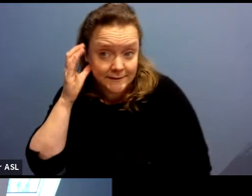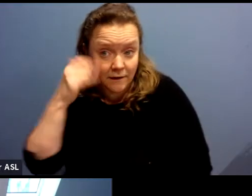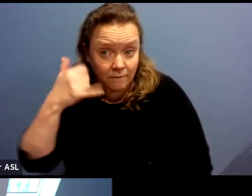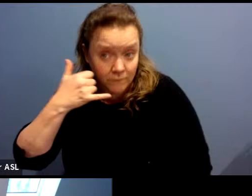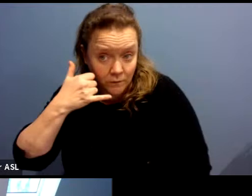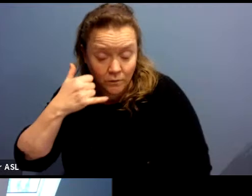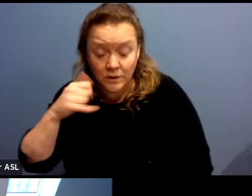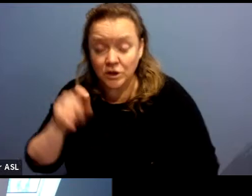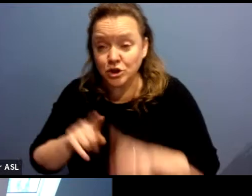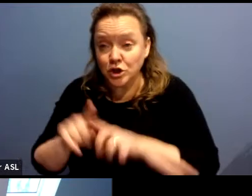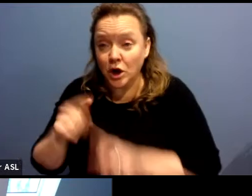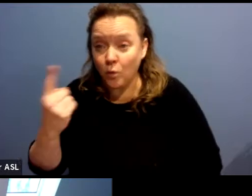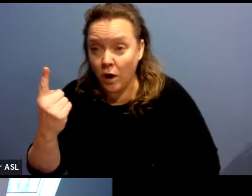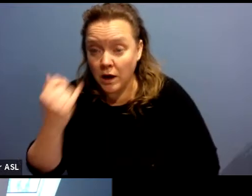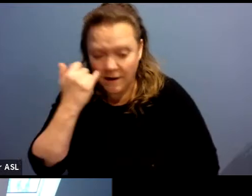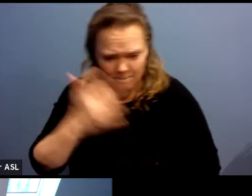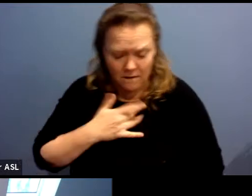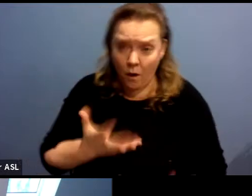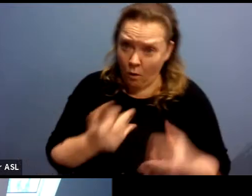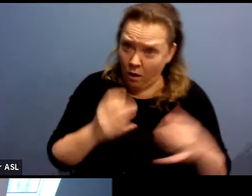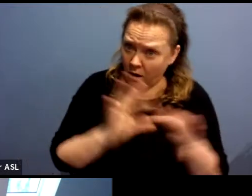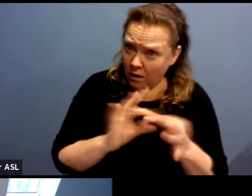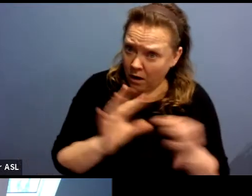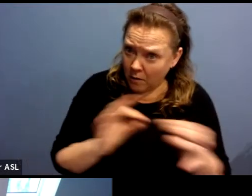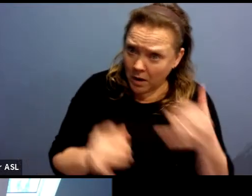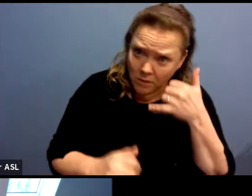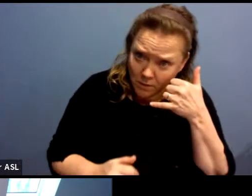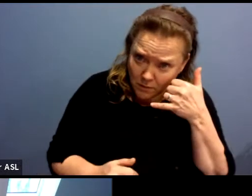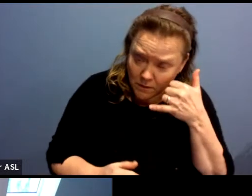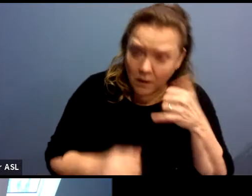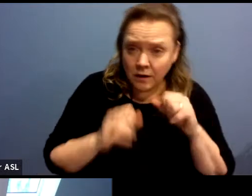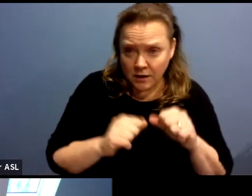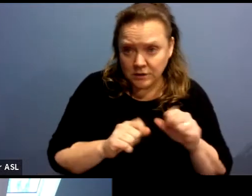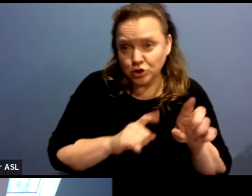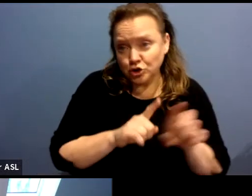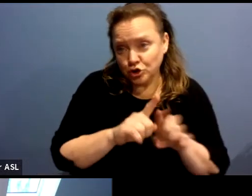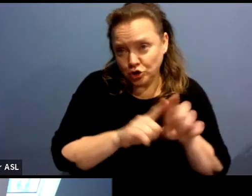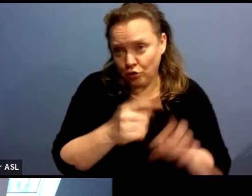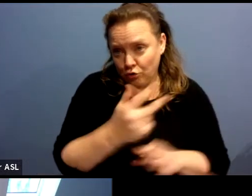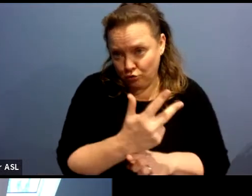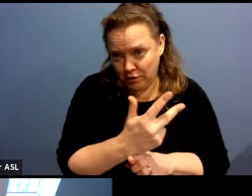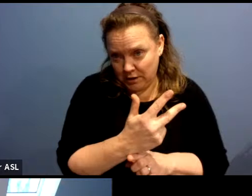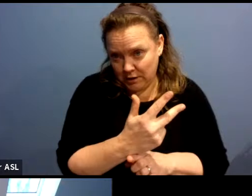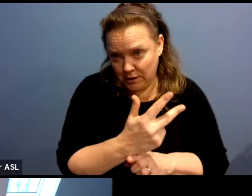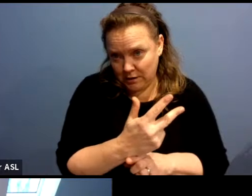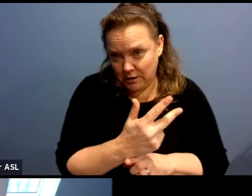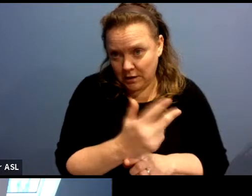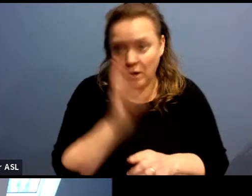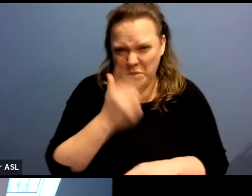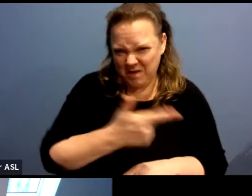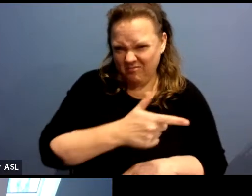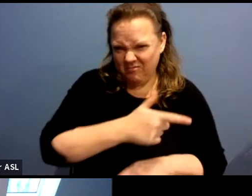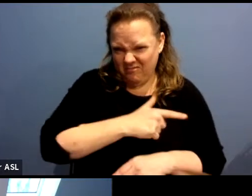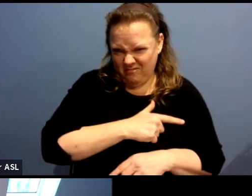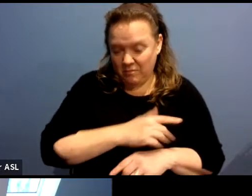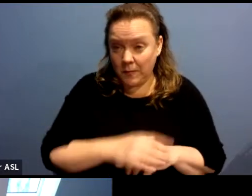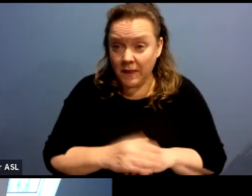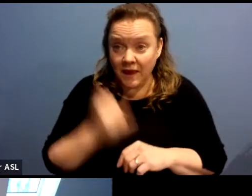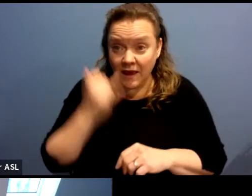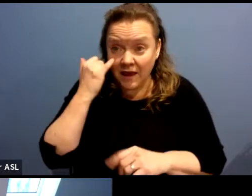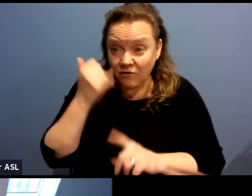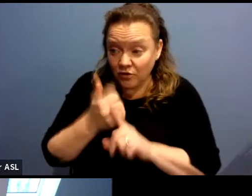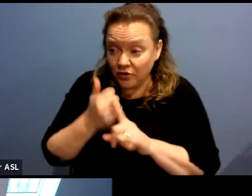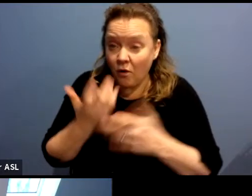speak, *3, and you will be placed in the speaker's queue. For those of you who are on the line